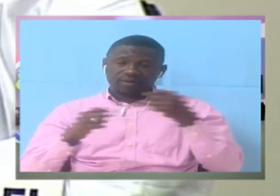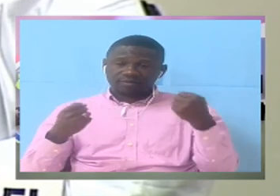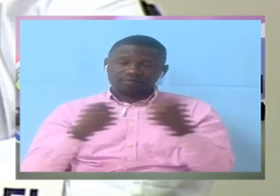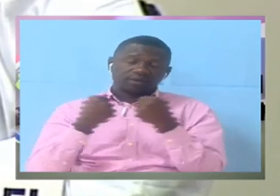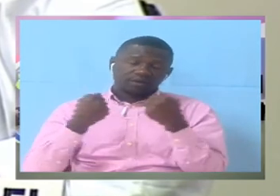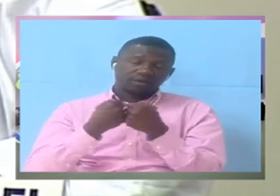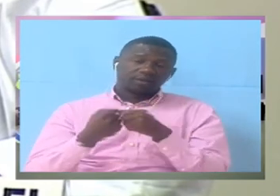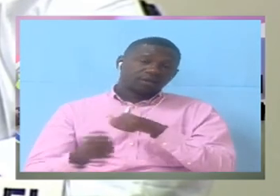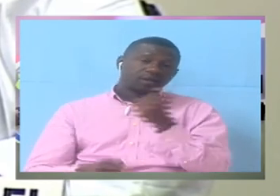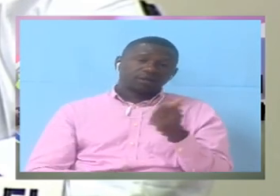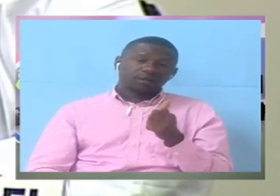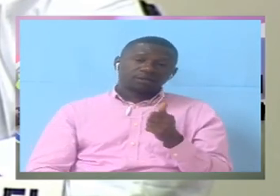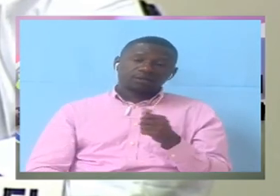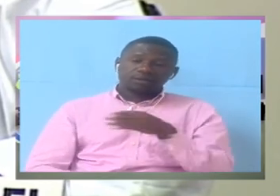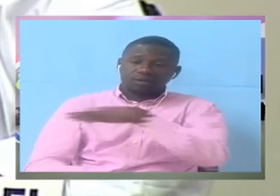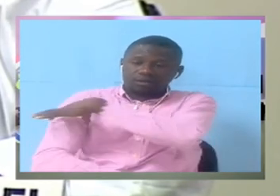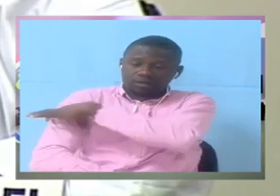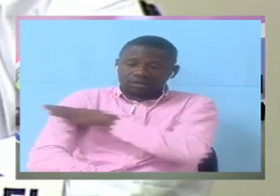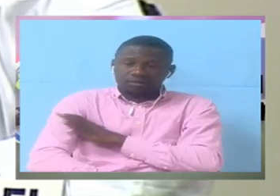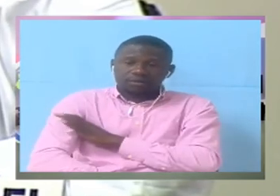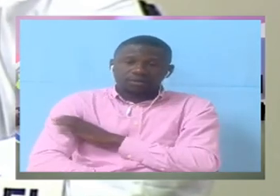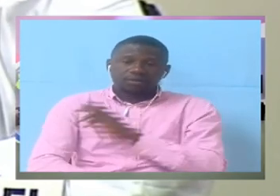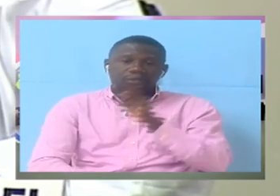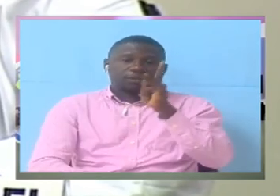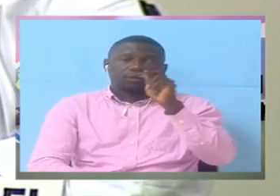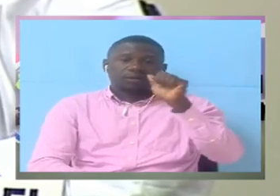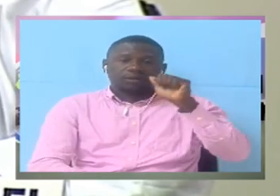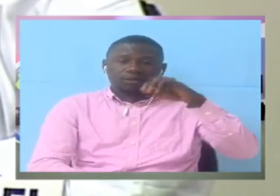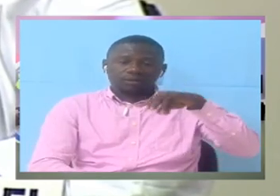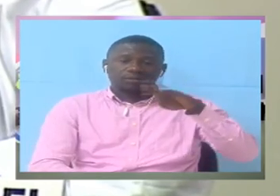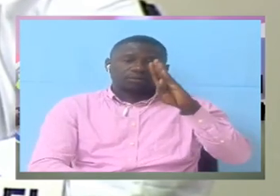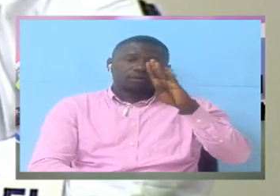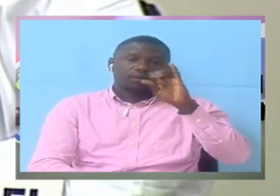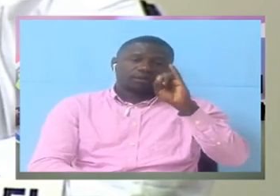And Captain Kambi was injured.